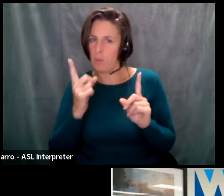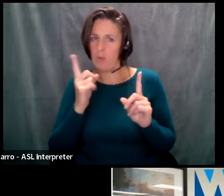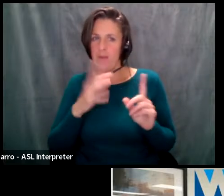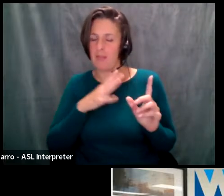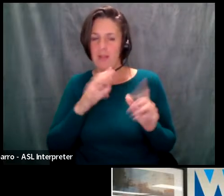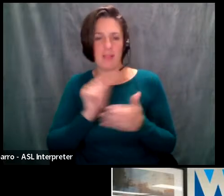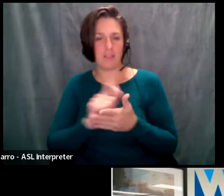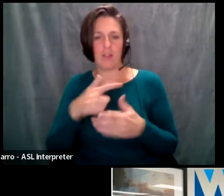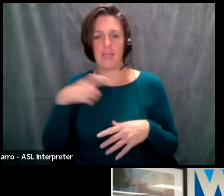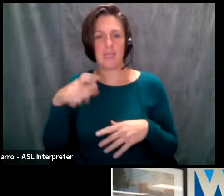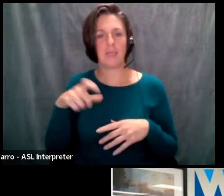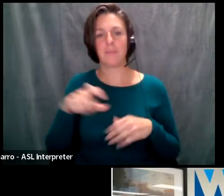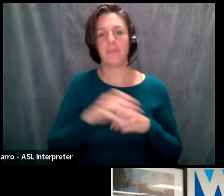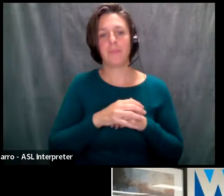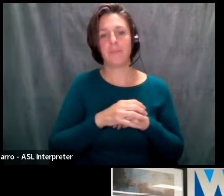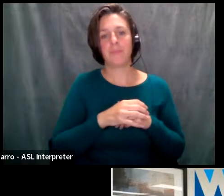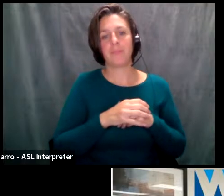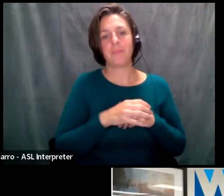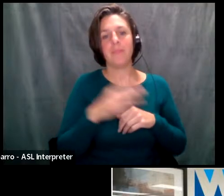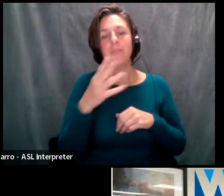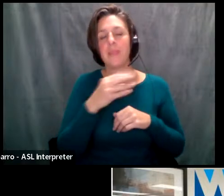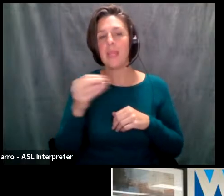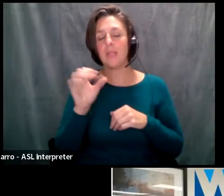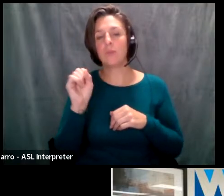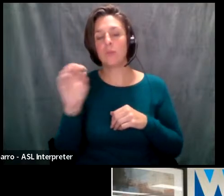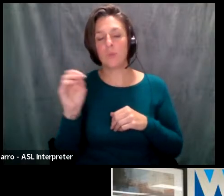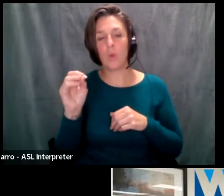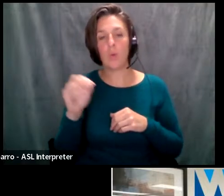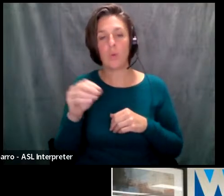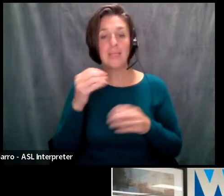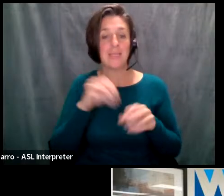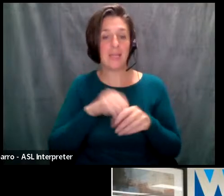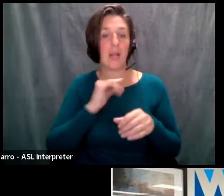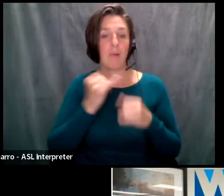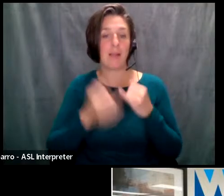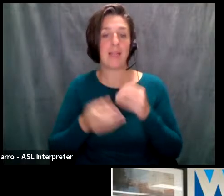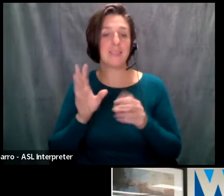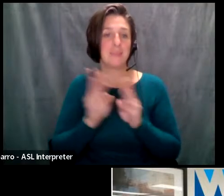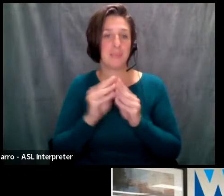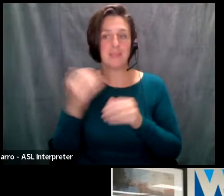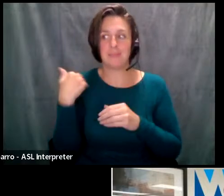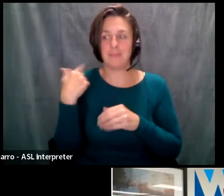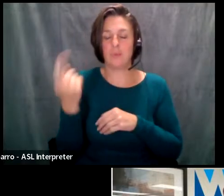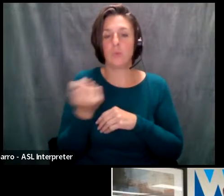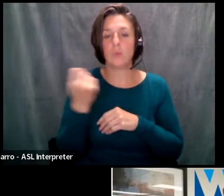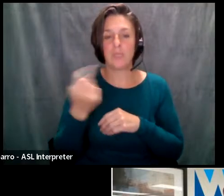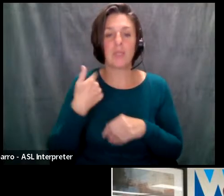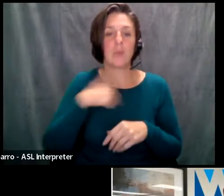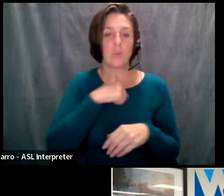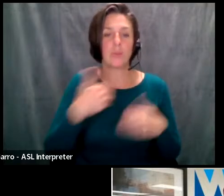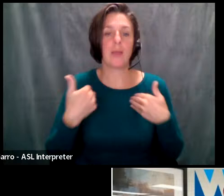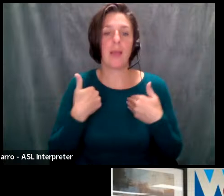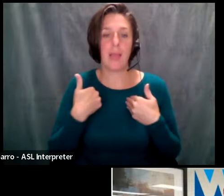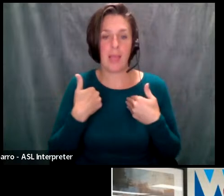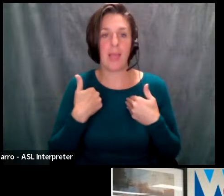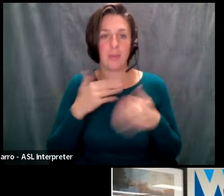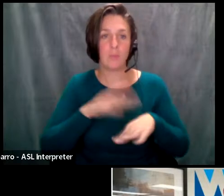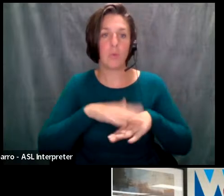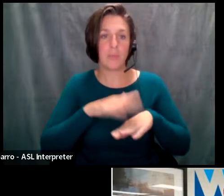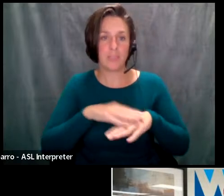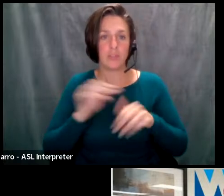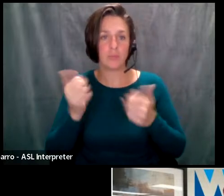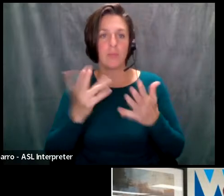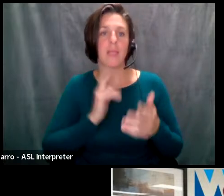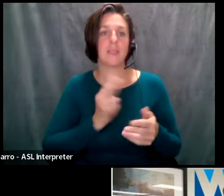I need. And so in our last meeting, just this past Tuesday, we had probation provides